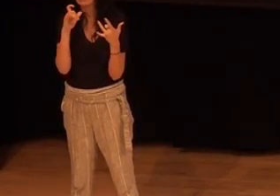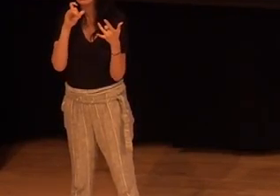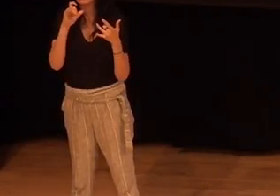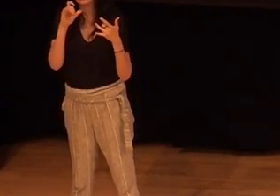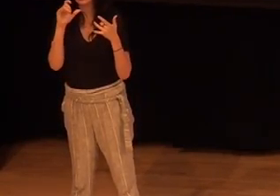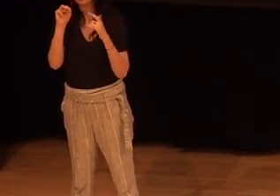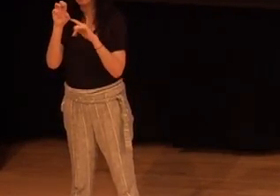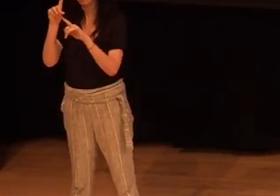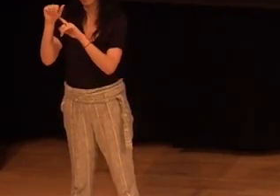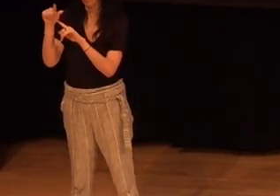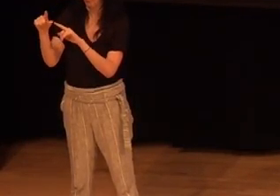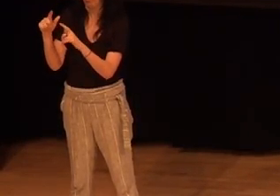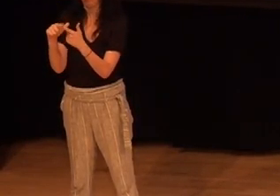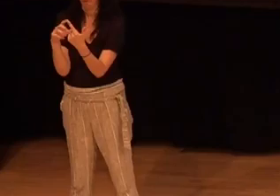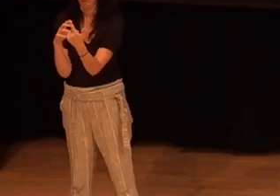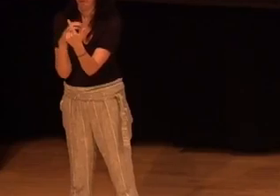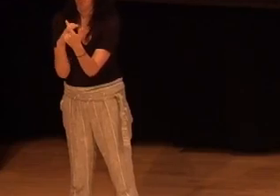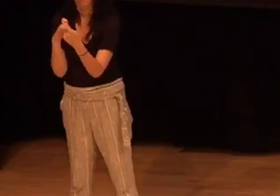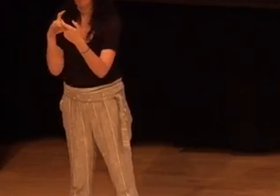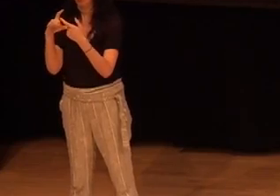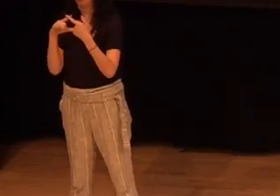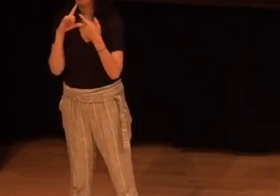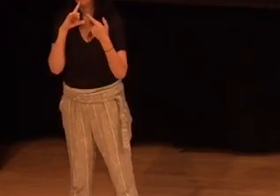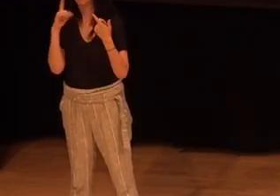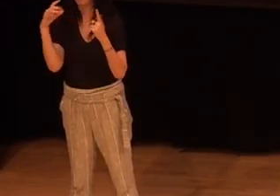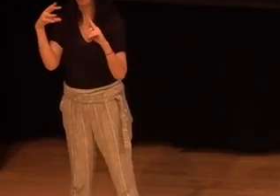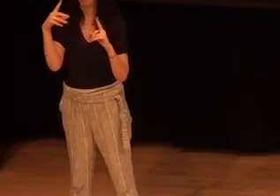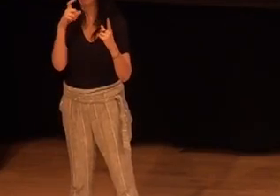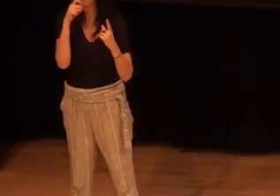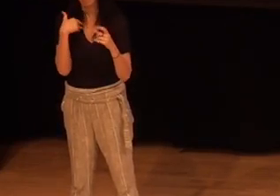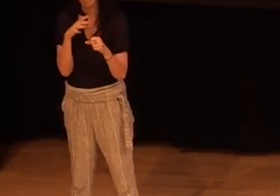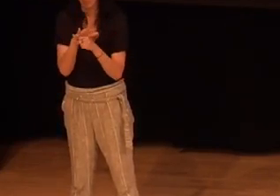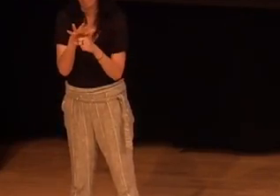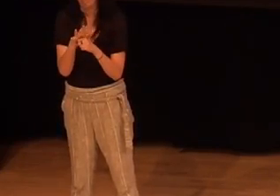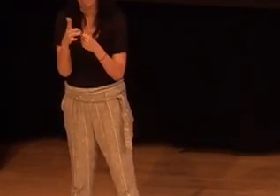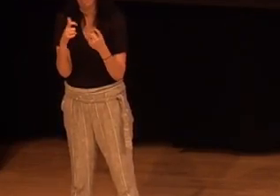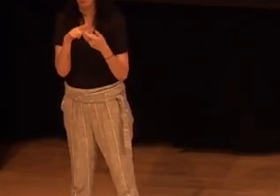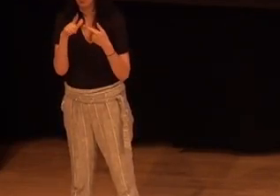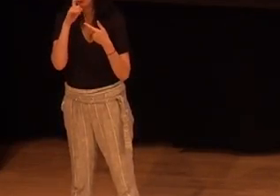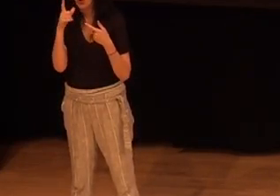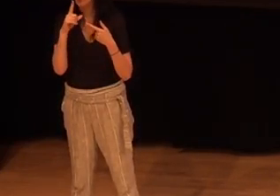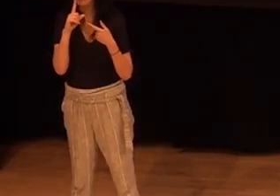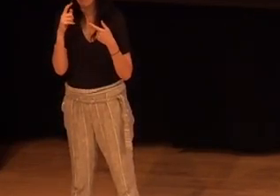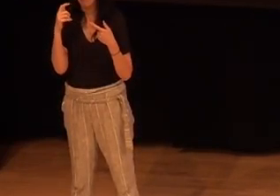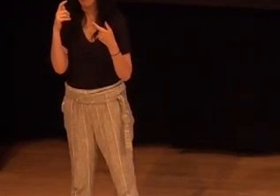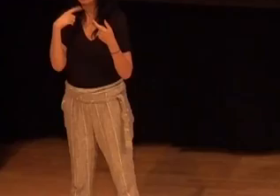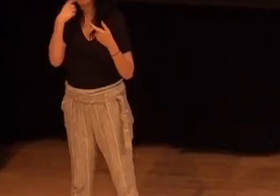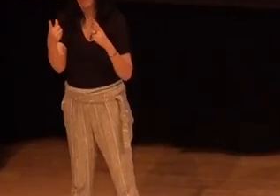that media is lacking. We do not get a chance to tell our